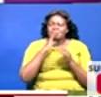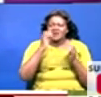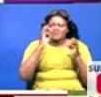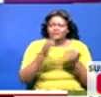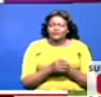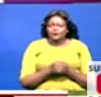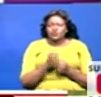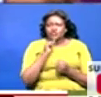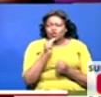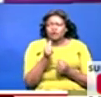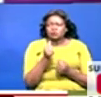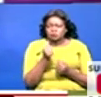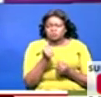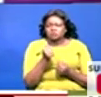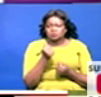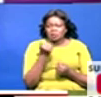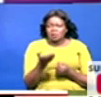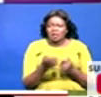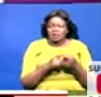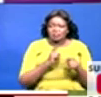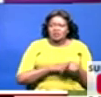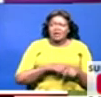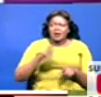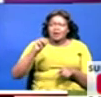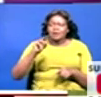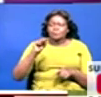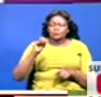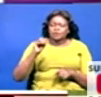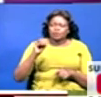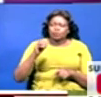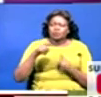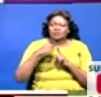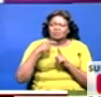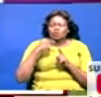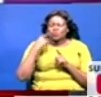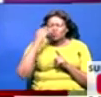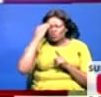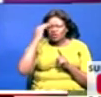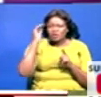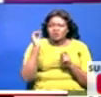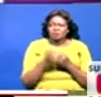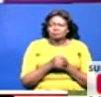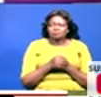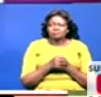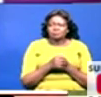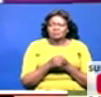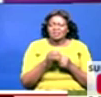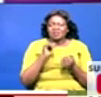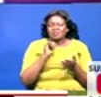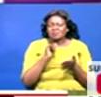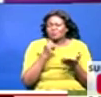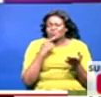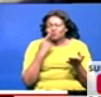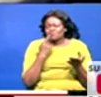kuwa, kama wakati Musando waliuliwa, who knows, hakuna connections na all these murders, who